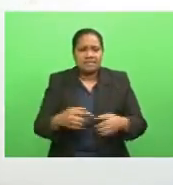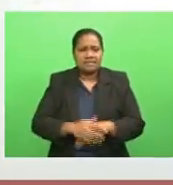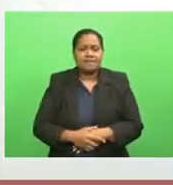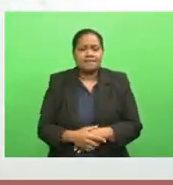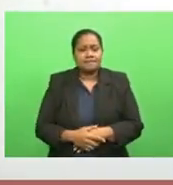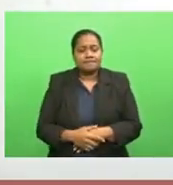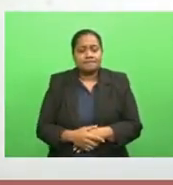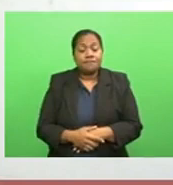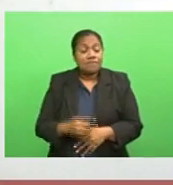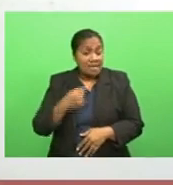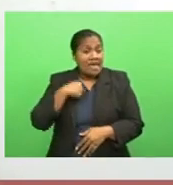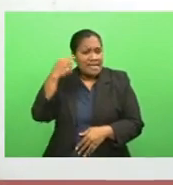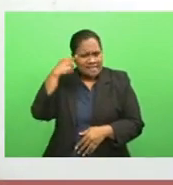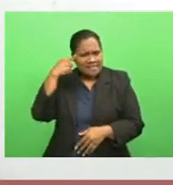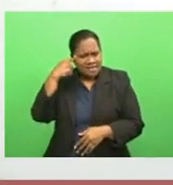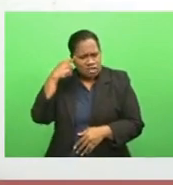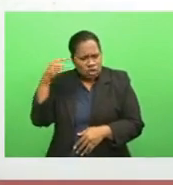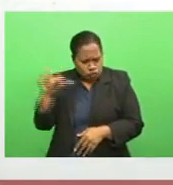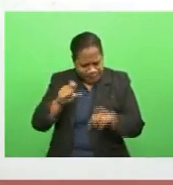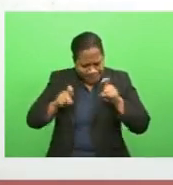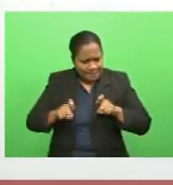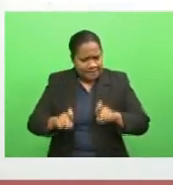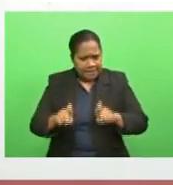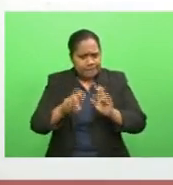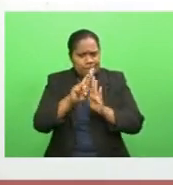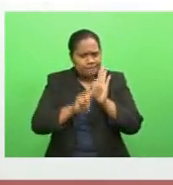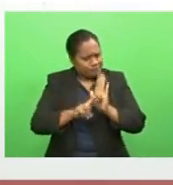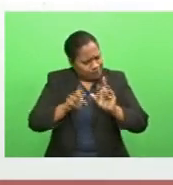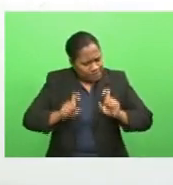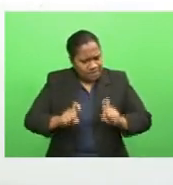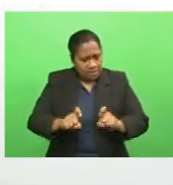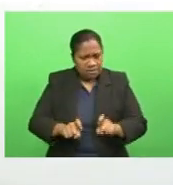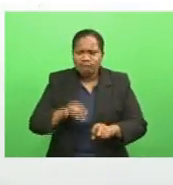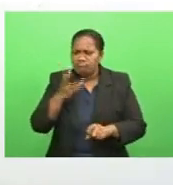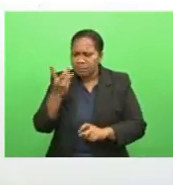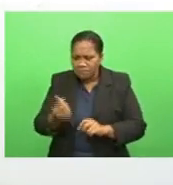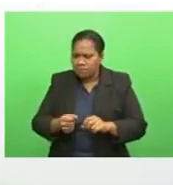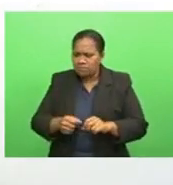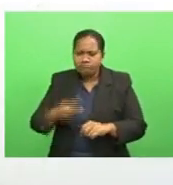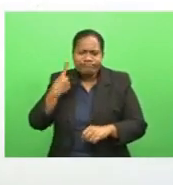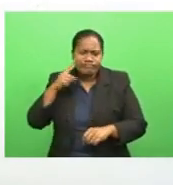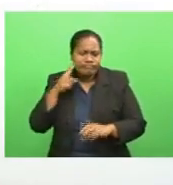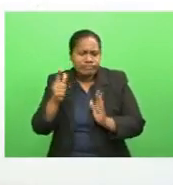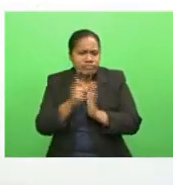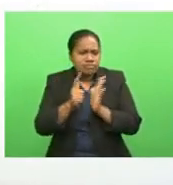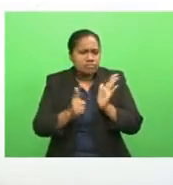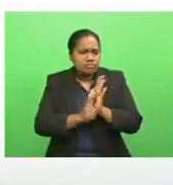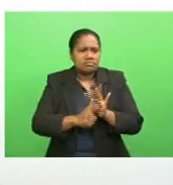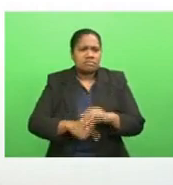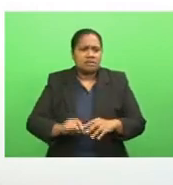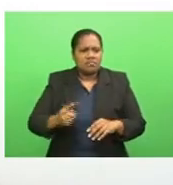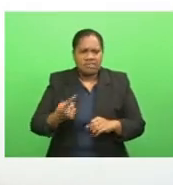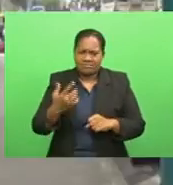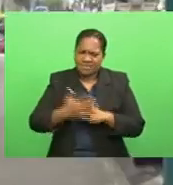I think the restrictions should stay, although some are breaking the laws, but it is their problem.